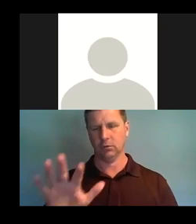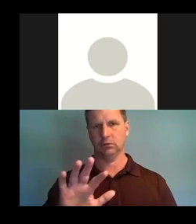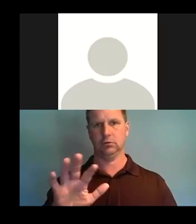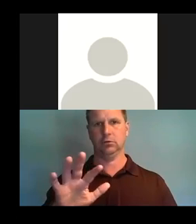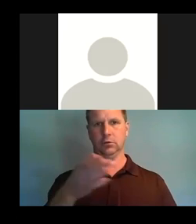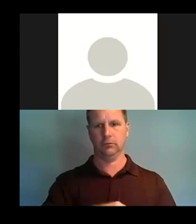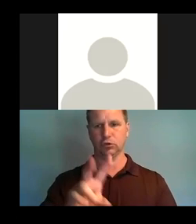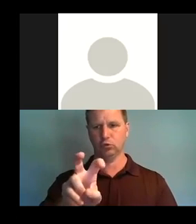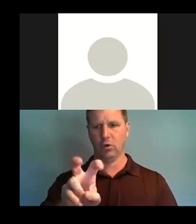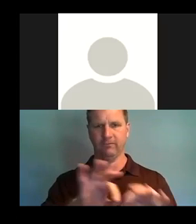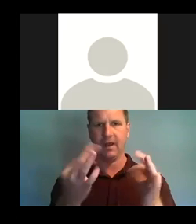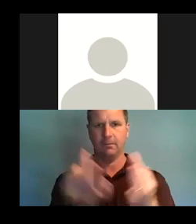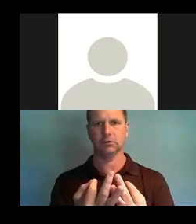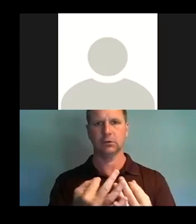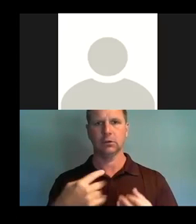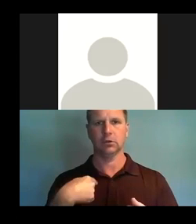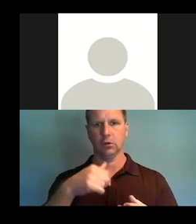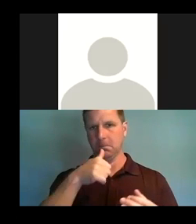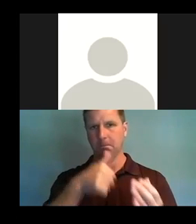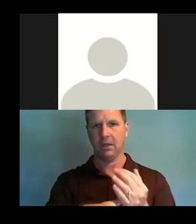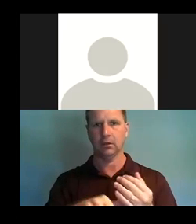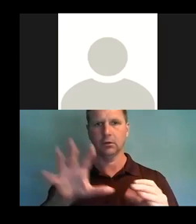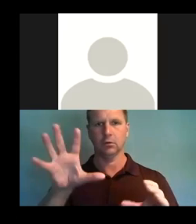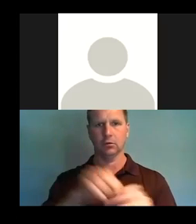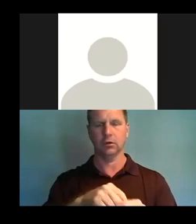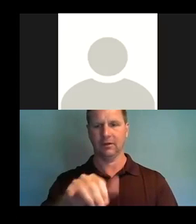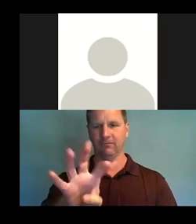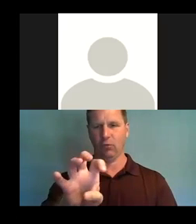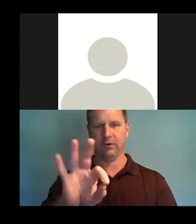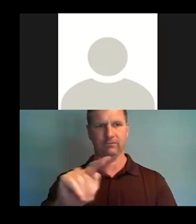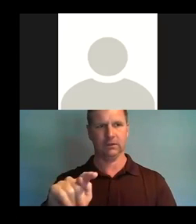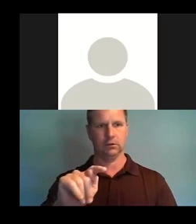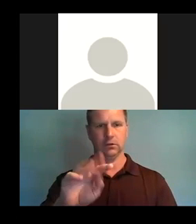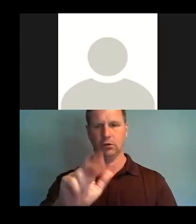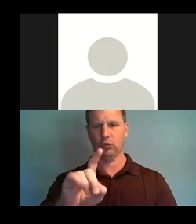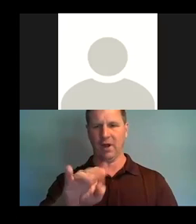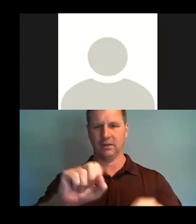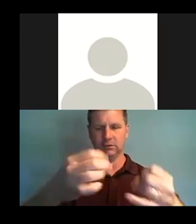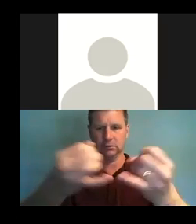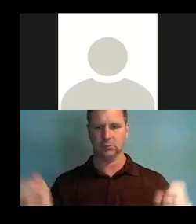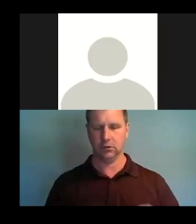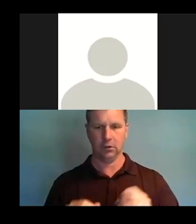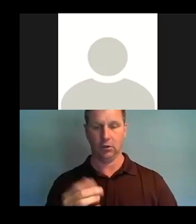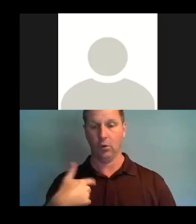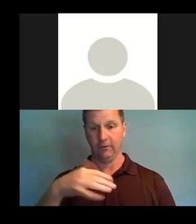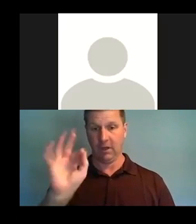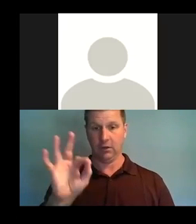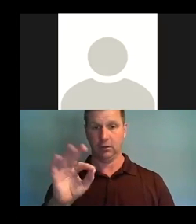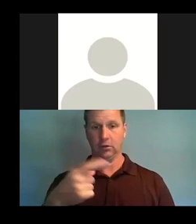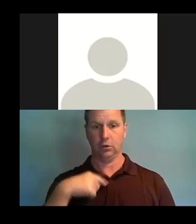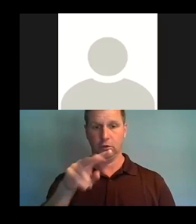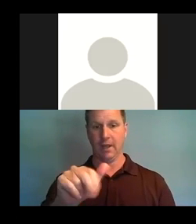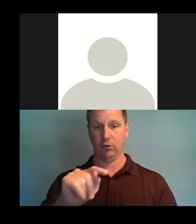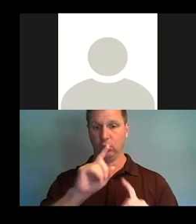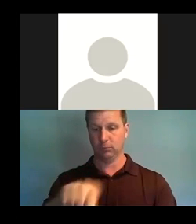over 200 families. We've been mailing within that 400 feet radius. And what we've come to find is we've got the response